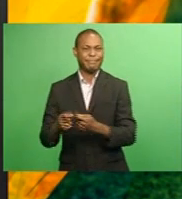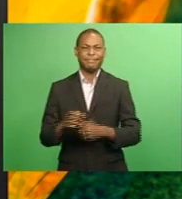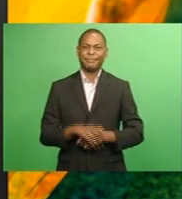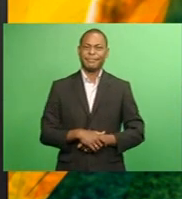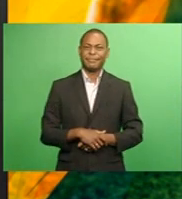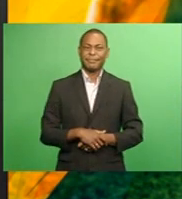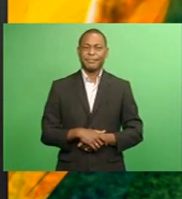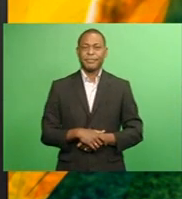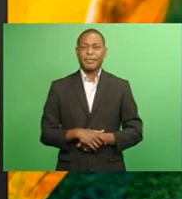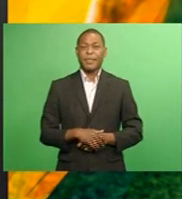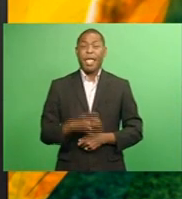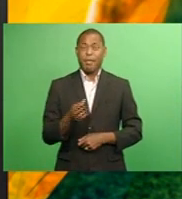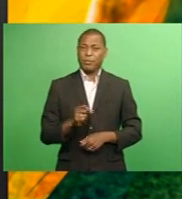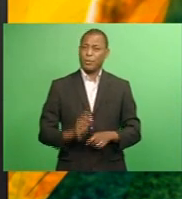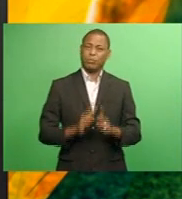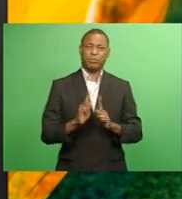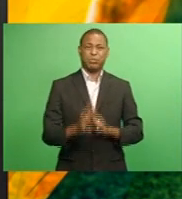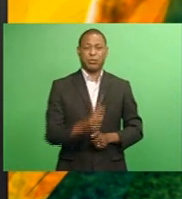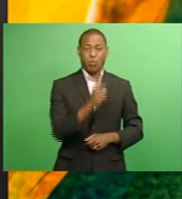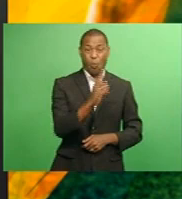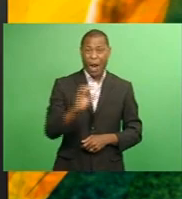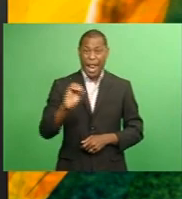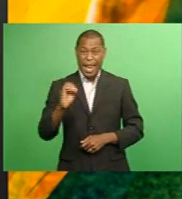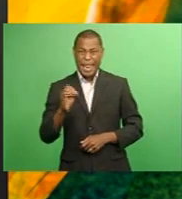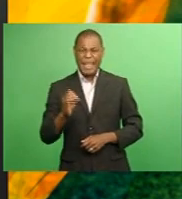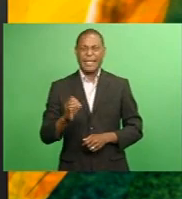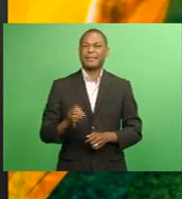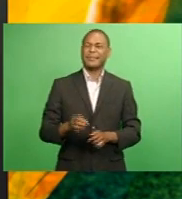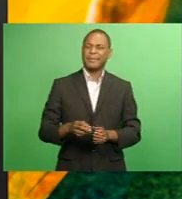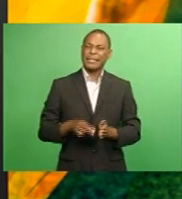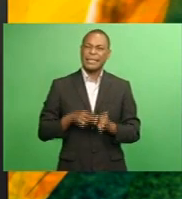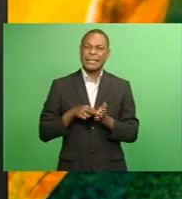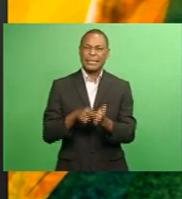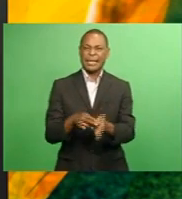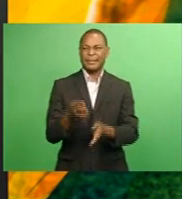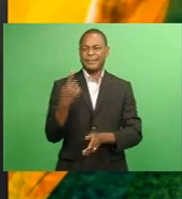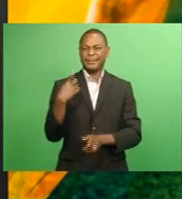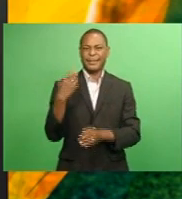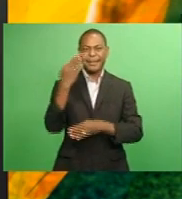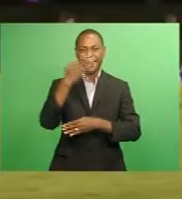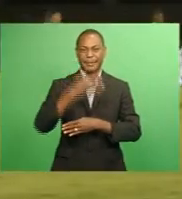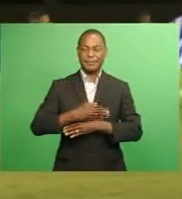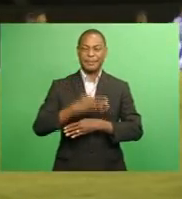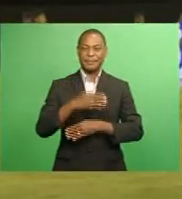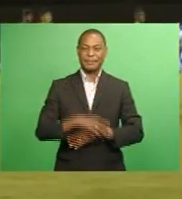edging Sembeto 1-0 at Prince Charles Park in Nandi last night. Felipe Naikaso has more.